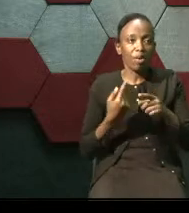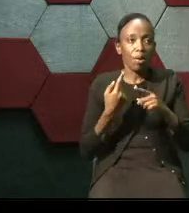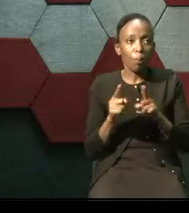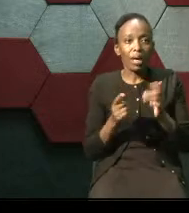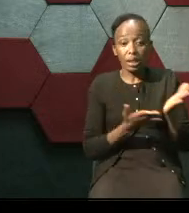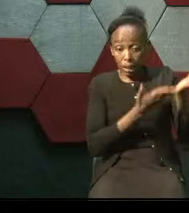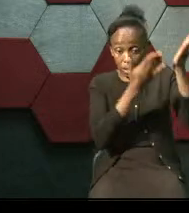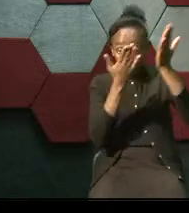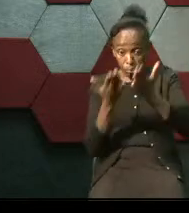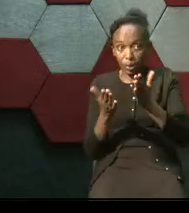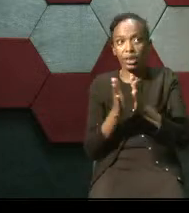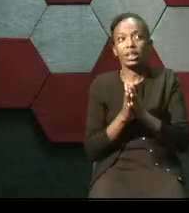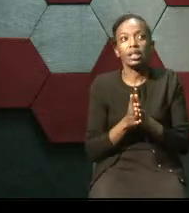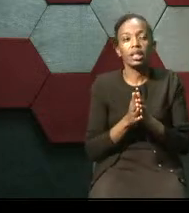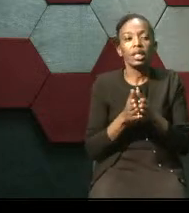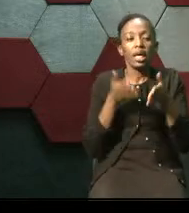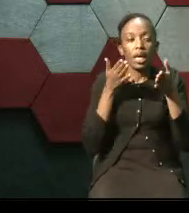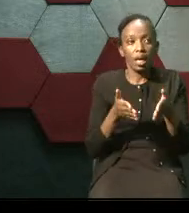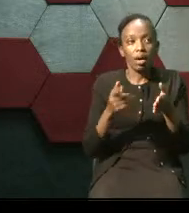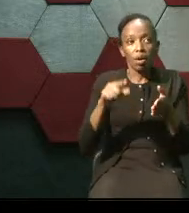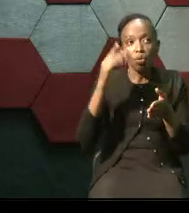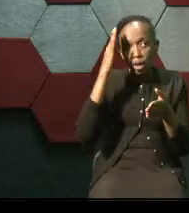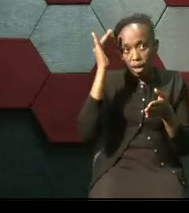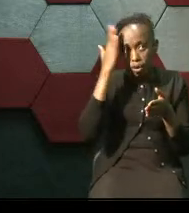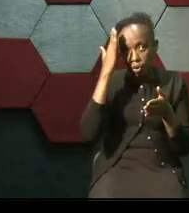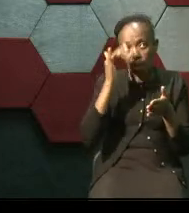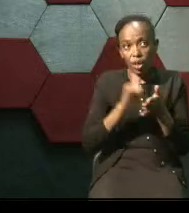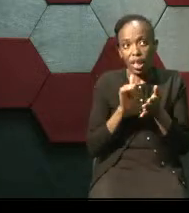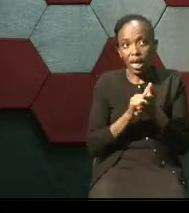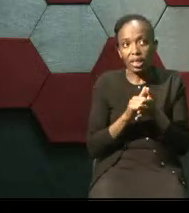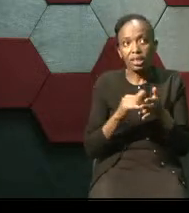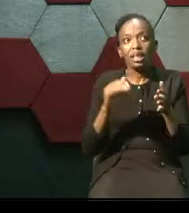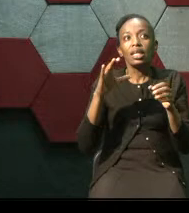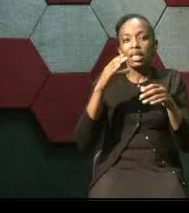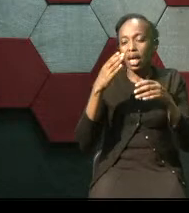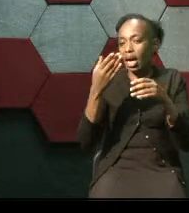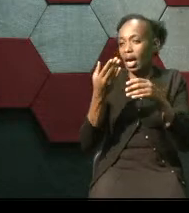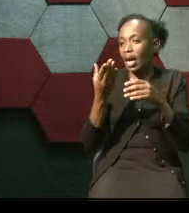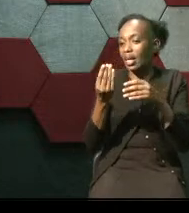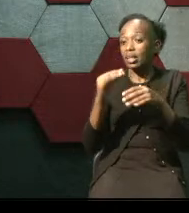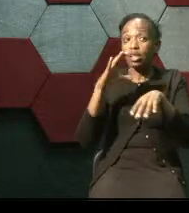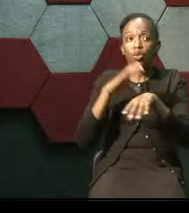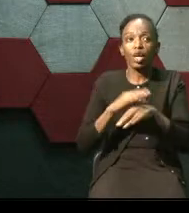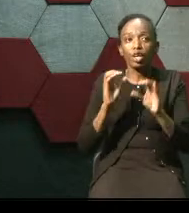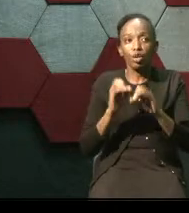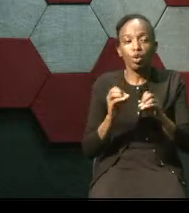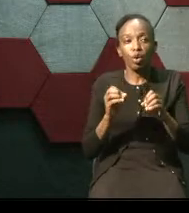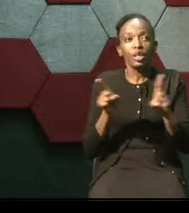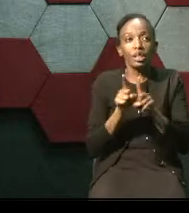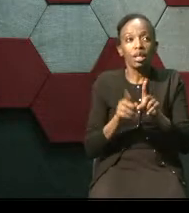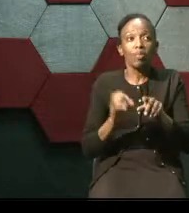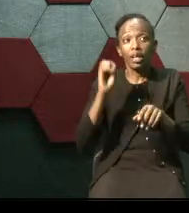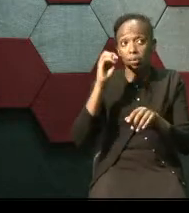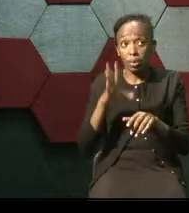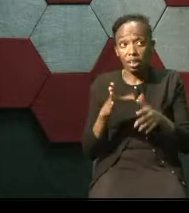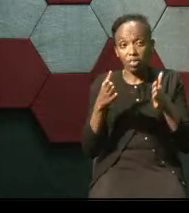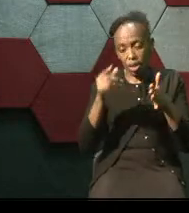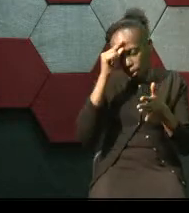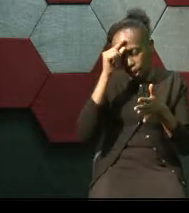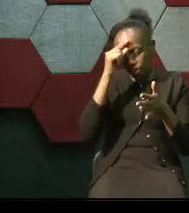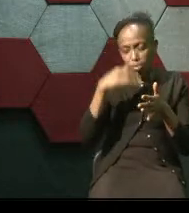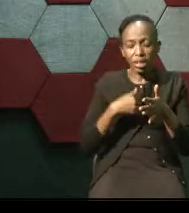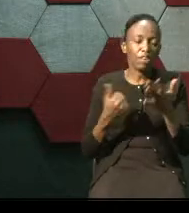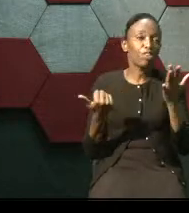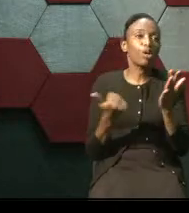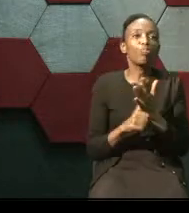are being imported. And therefore, we know that they are very scarce in supply. And not forget, they are expensive. So the government is having